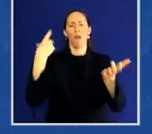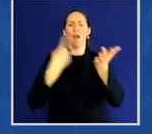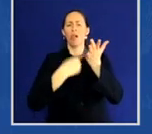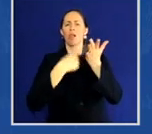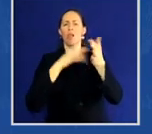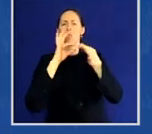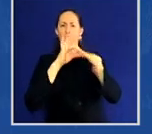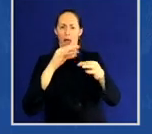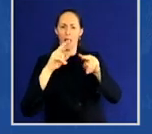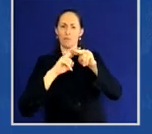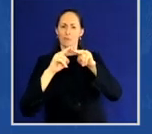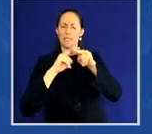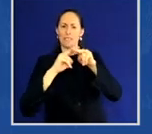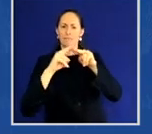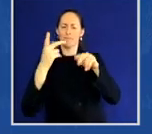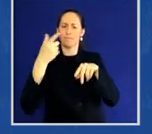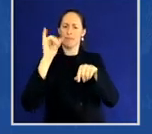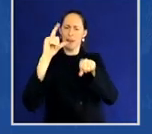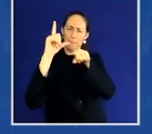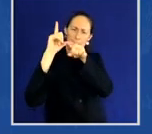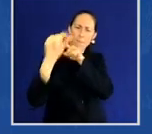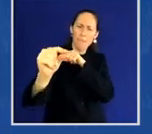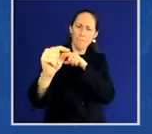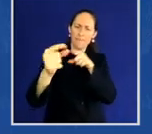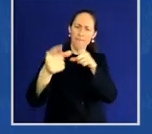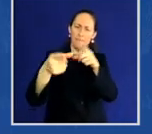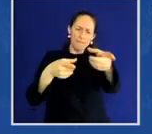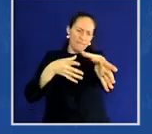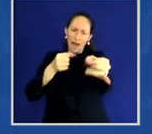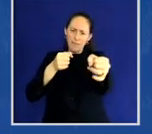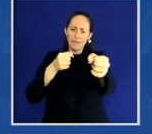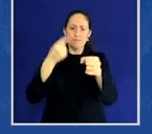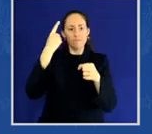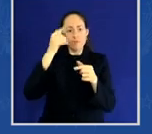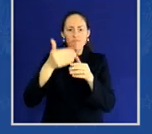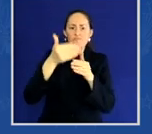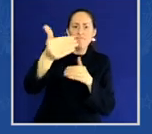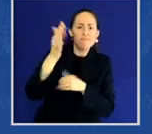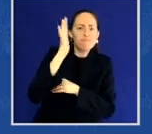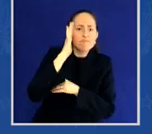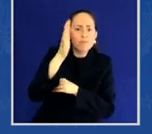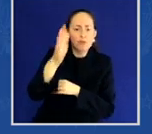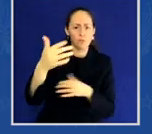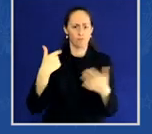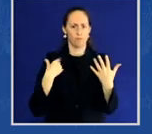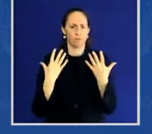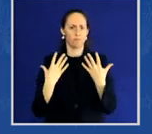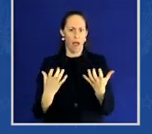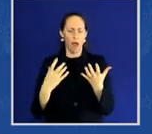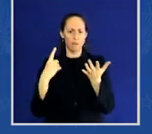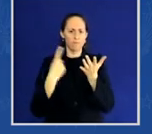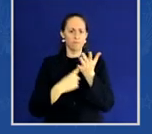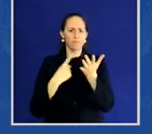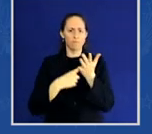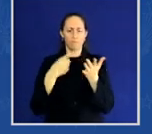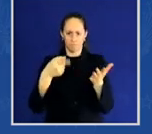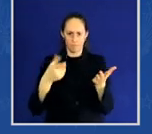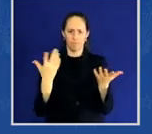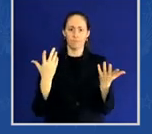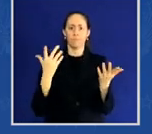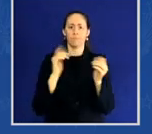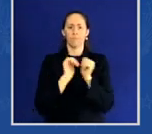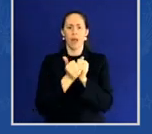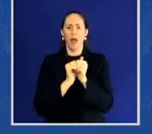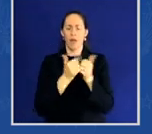of train travel in America and on our Northeast Corridor. We're investing in our stations. In January,